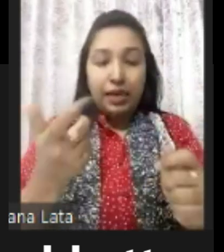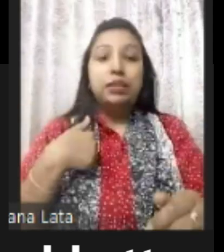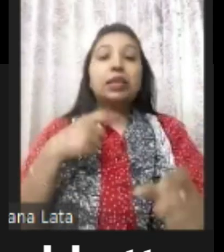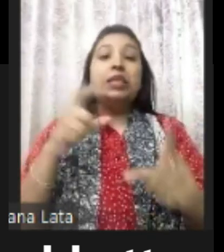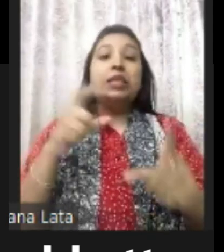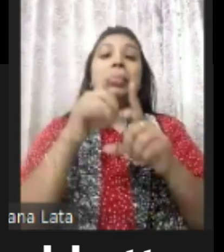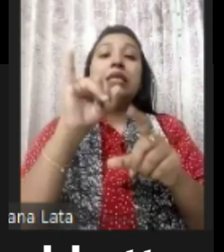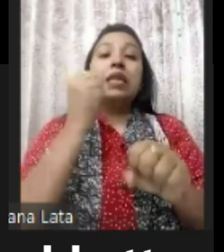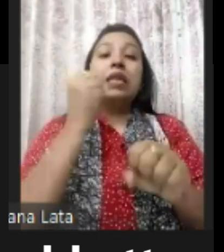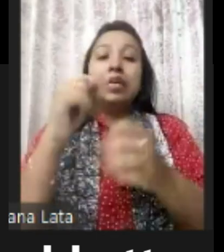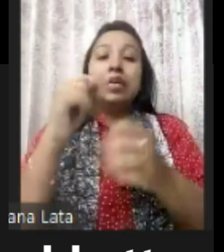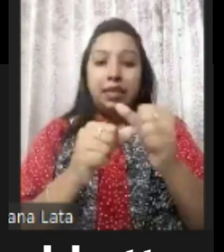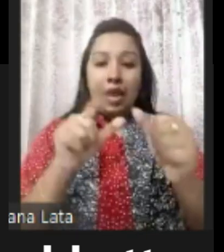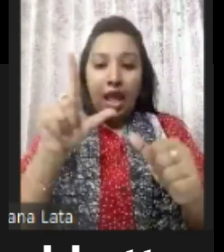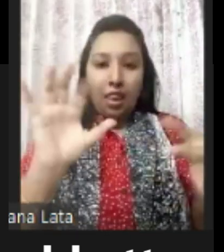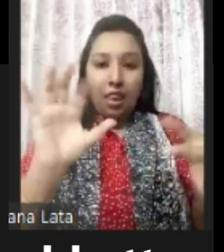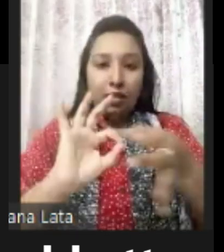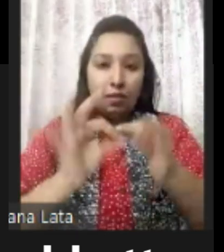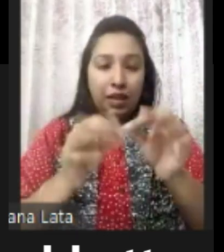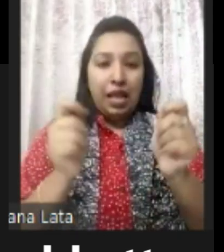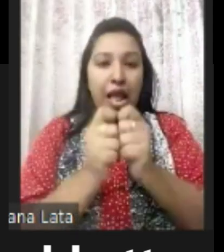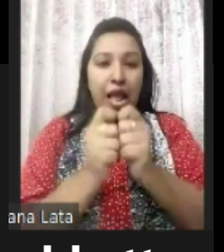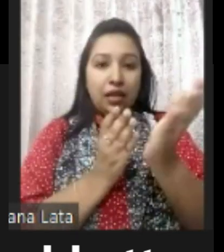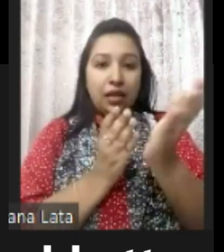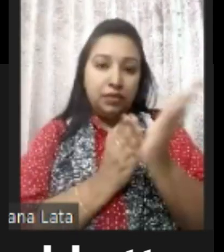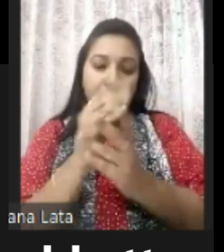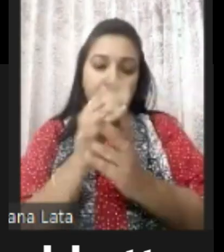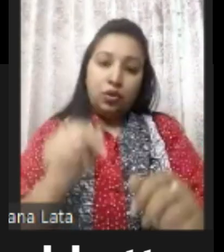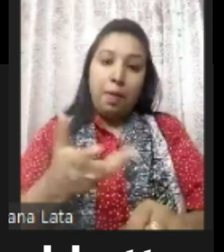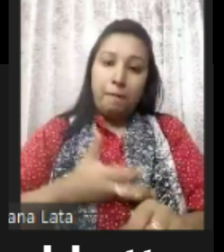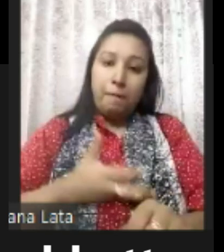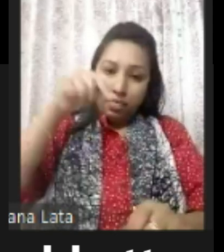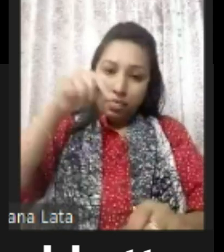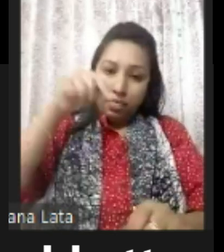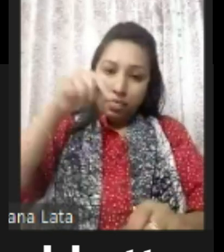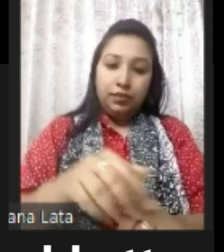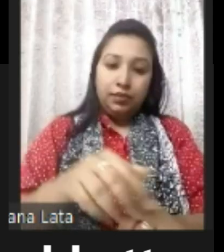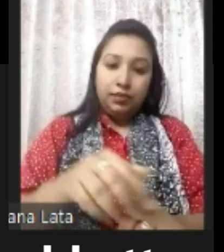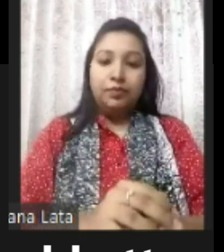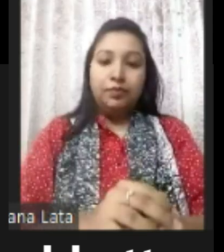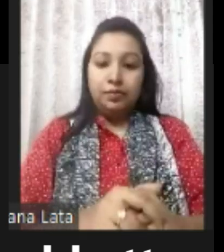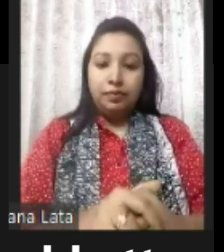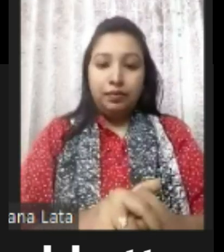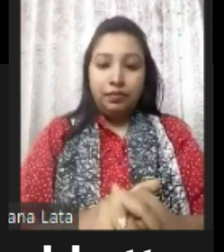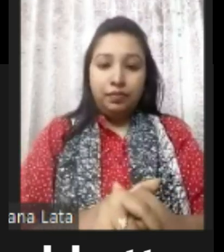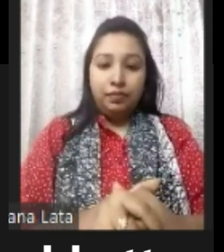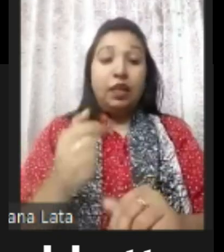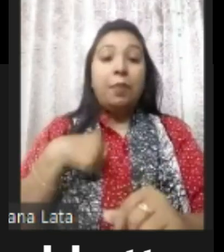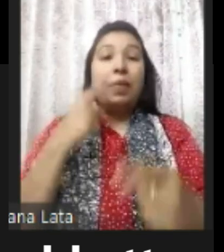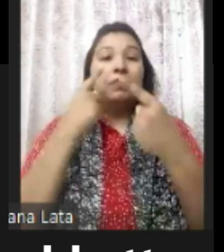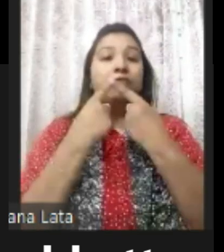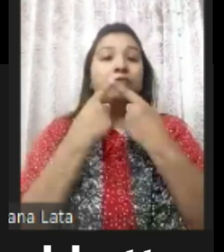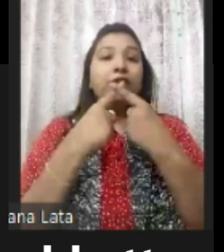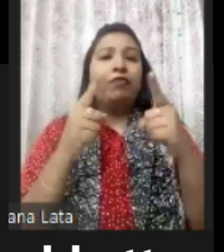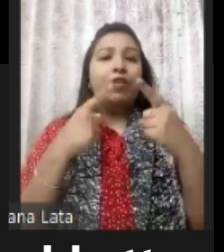with disabilities in Bangladesh. We are working through different